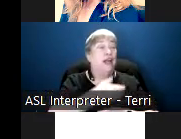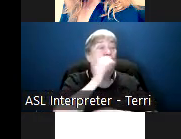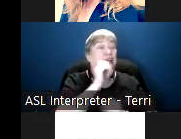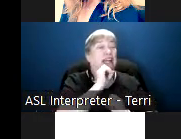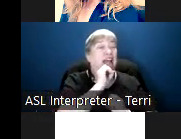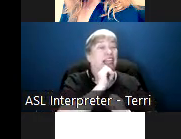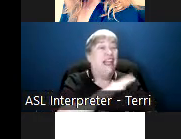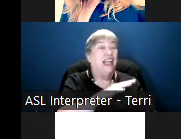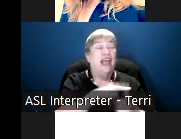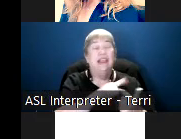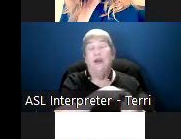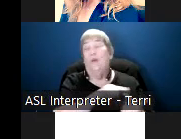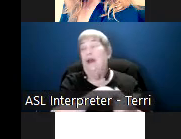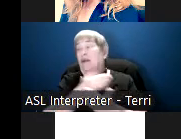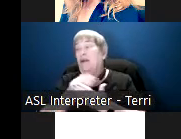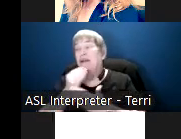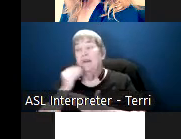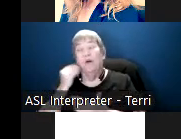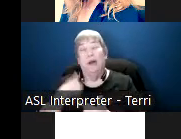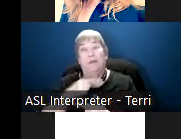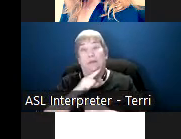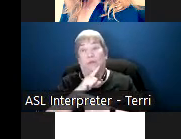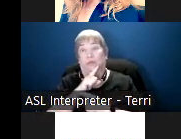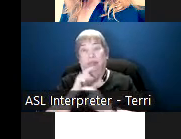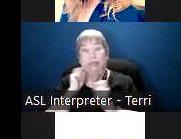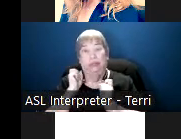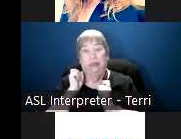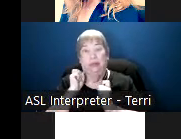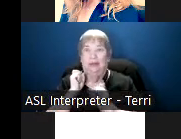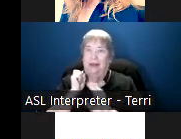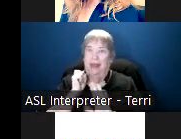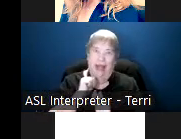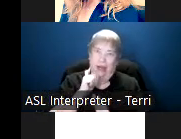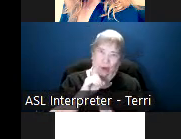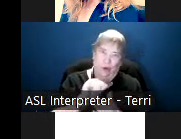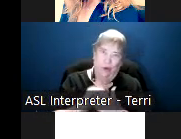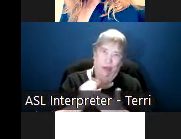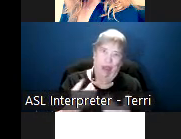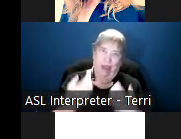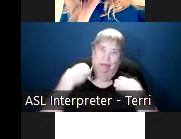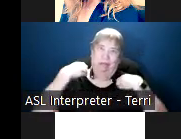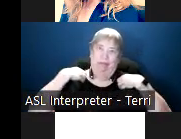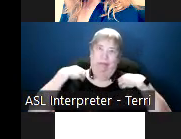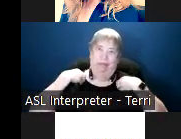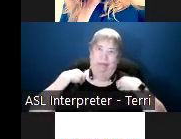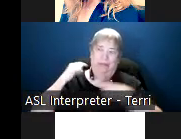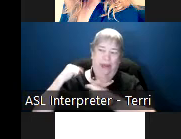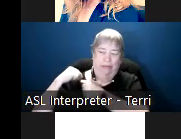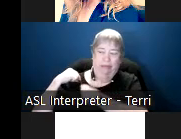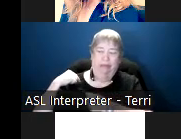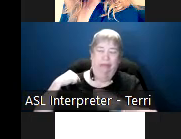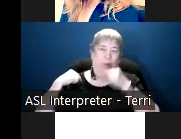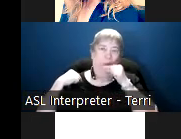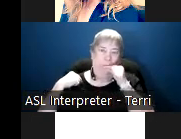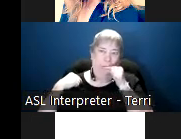the breaks I've needed. I'm yet to come to a point where I'm going to wear that camel pack where I can just sip water all day like I'm on a hike, but who